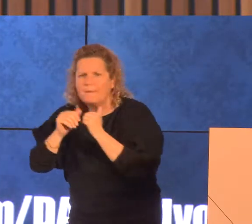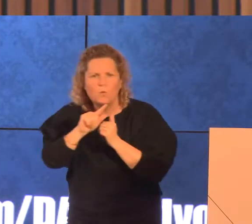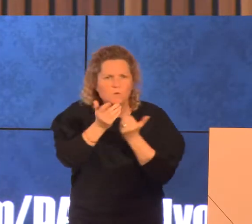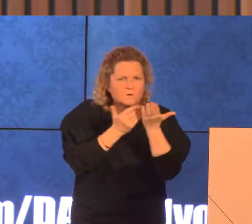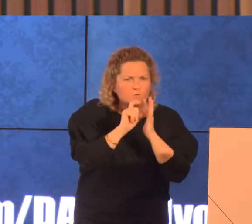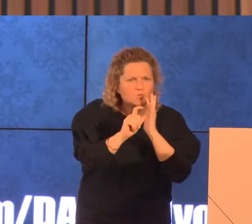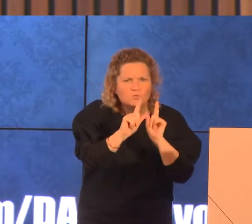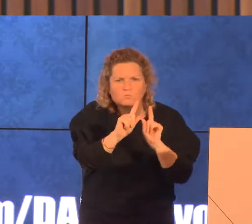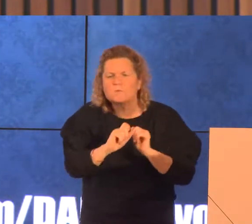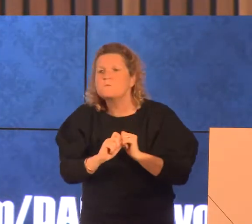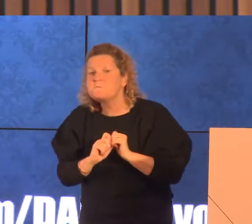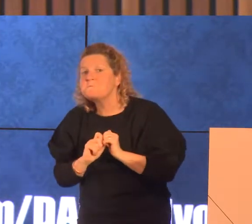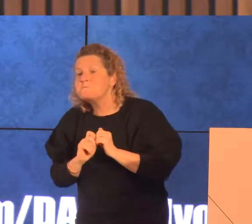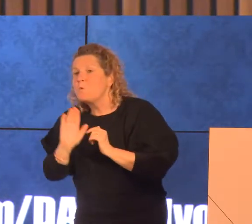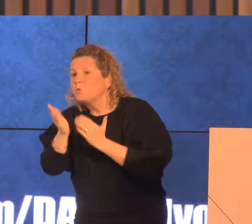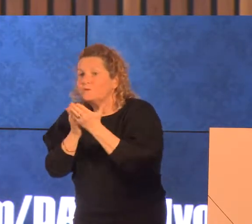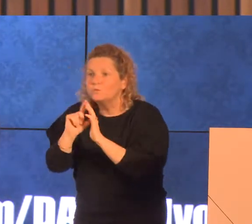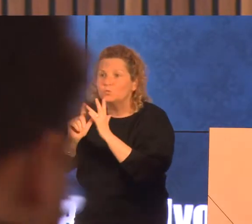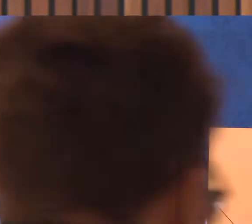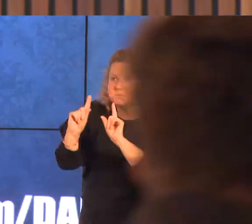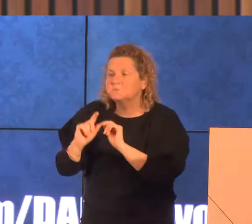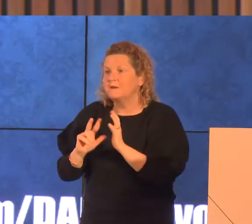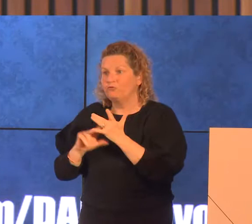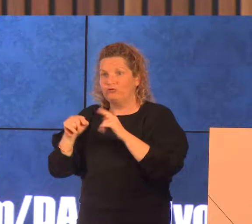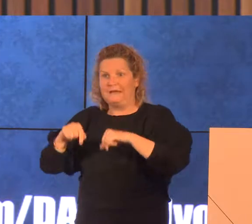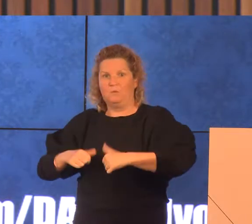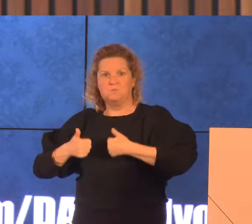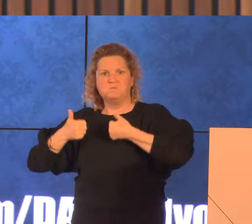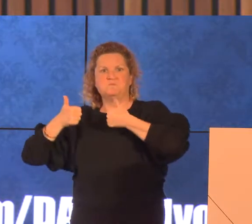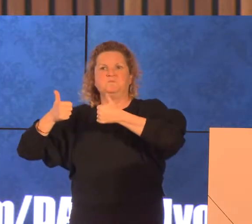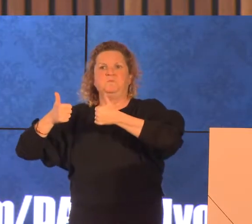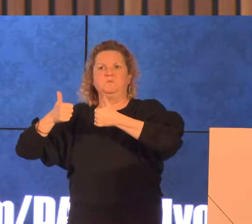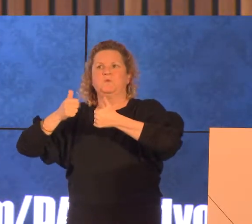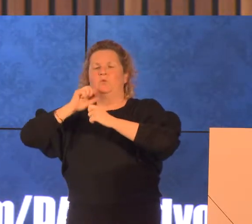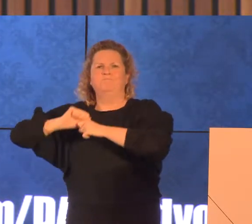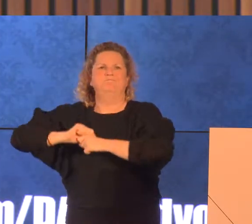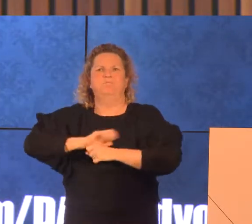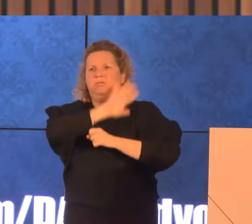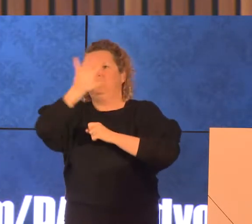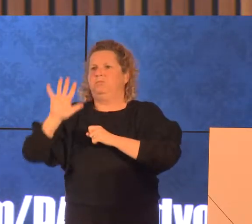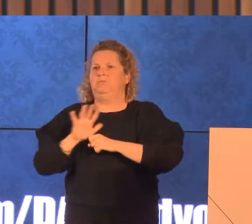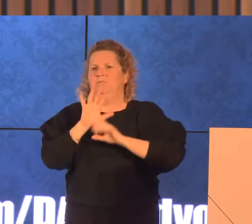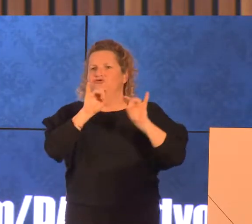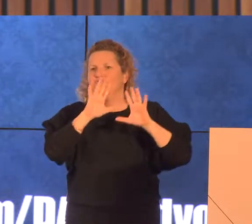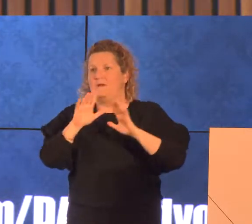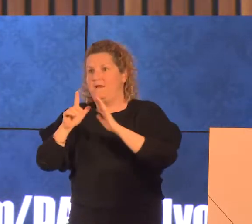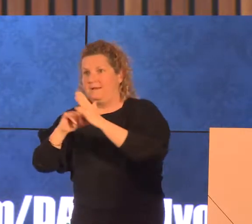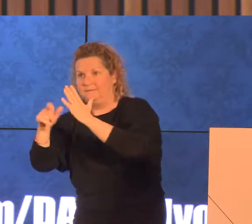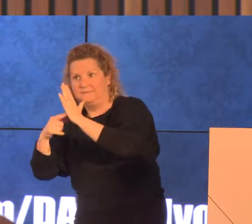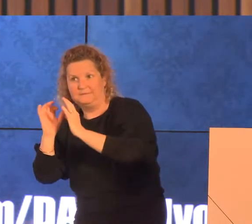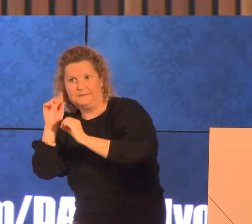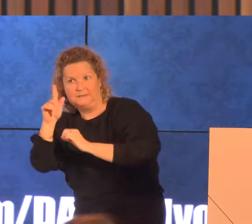are doing, what's working in Victoria that could be working better in the ACT where I hail